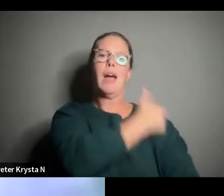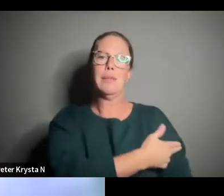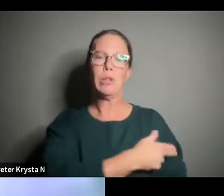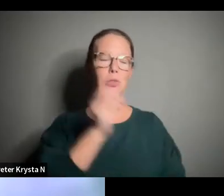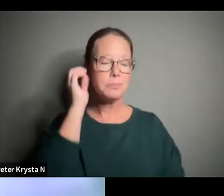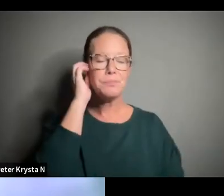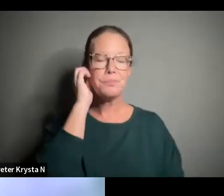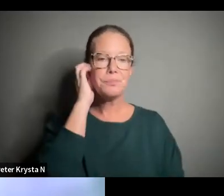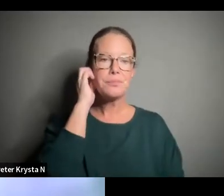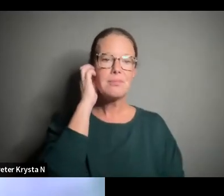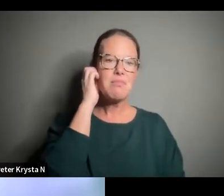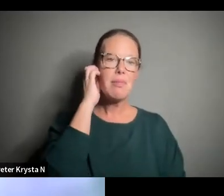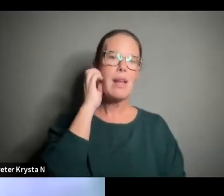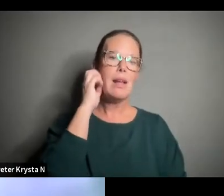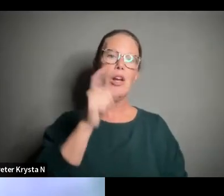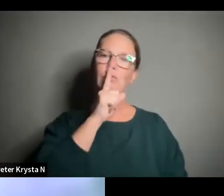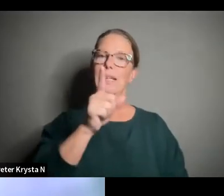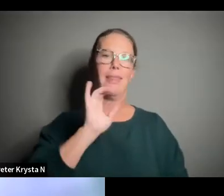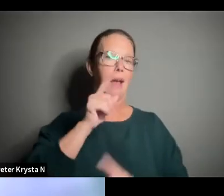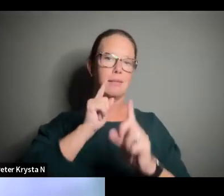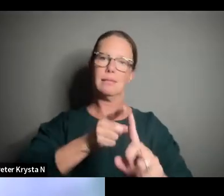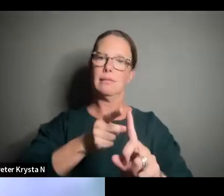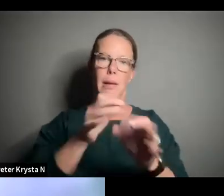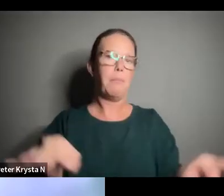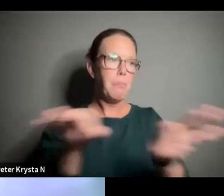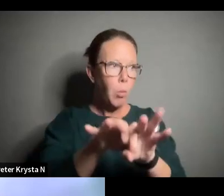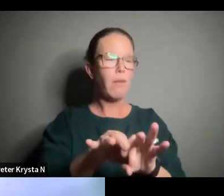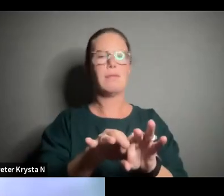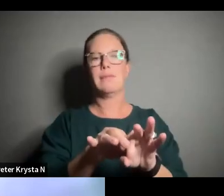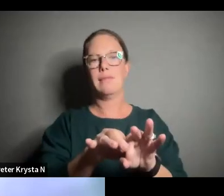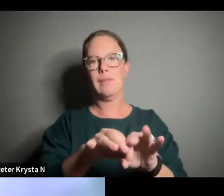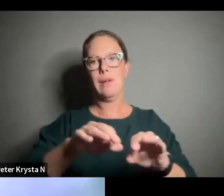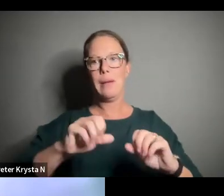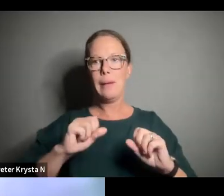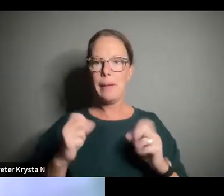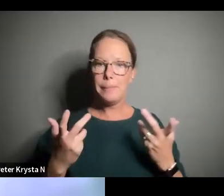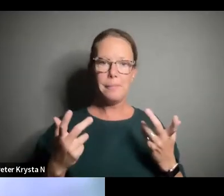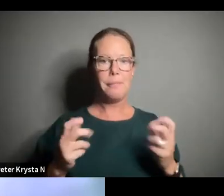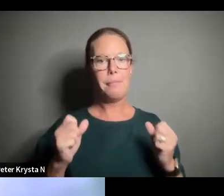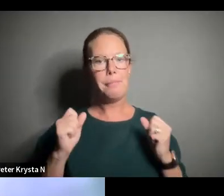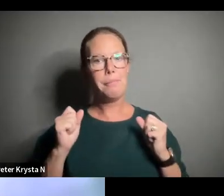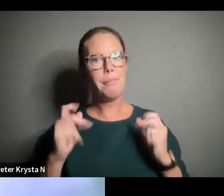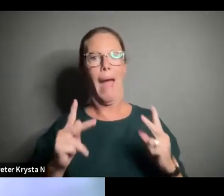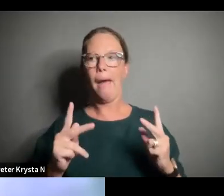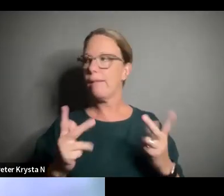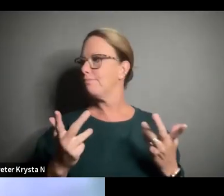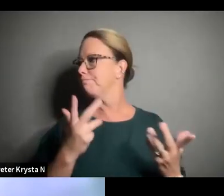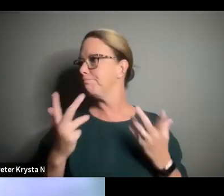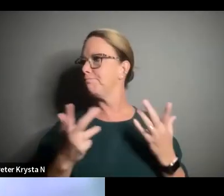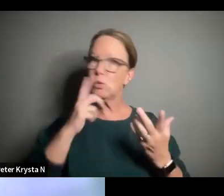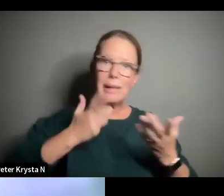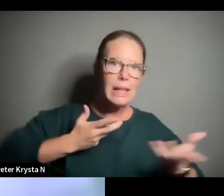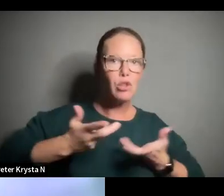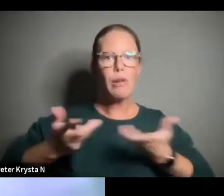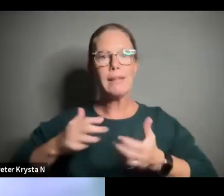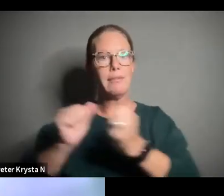is really so important for getting back to what we want for you, is being interactive with everybody